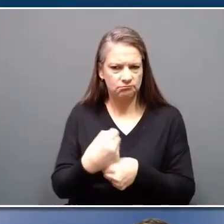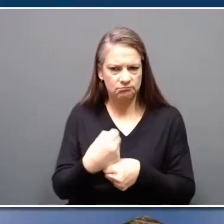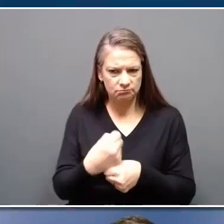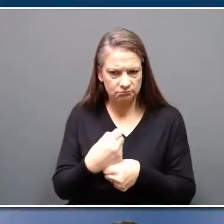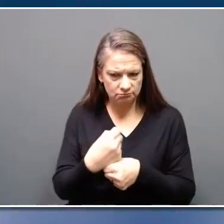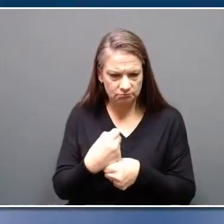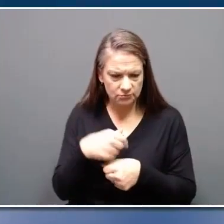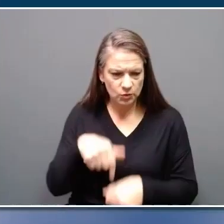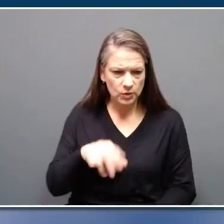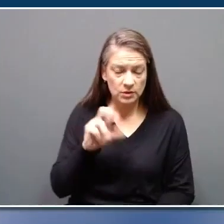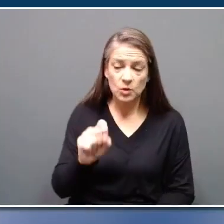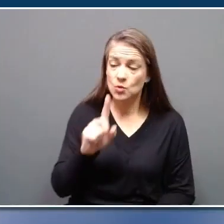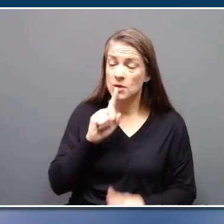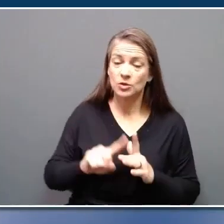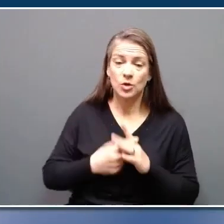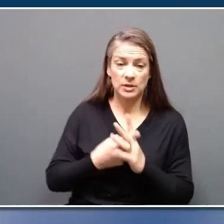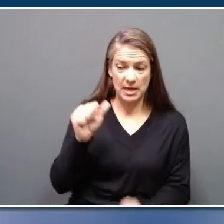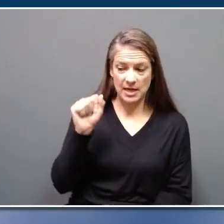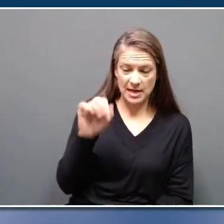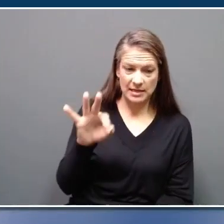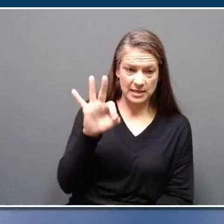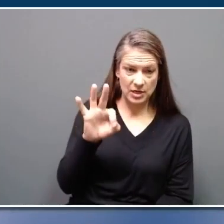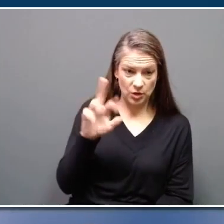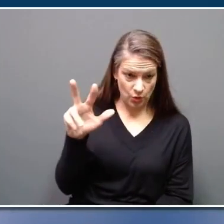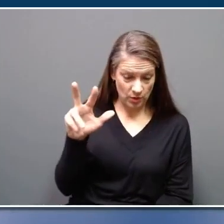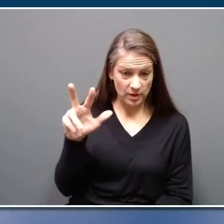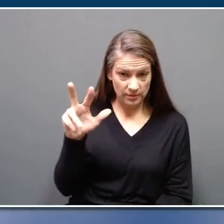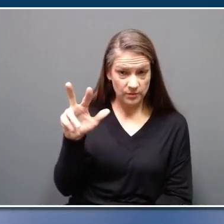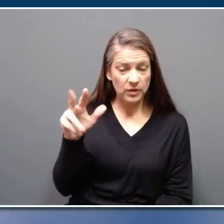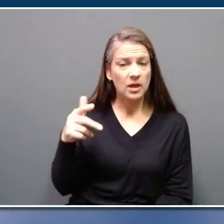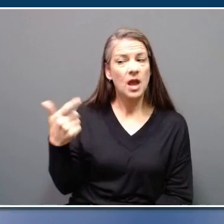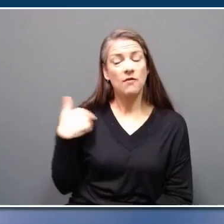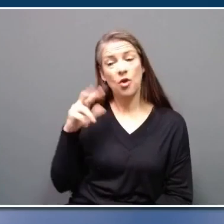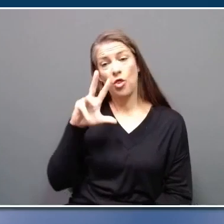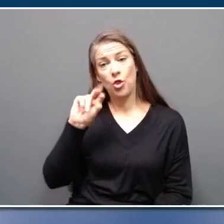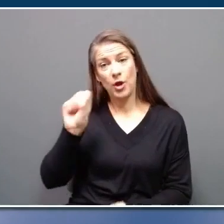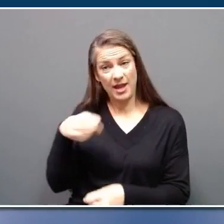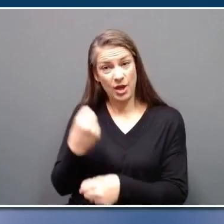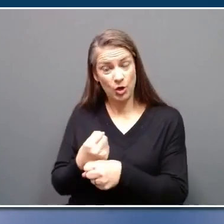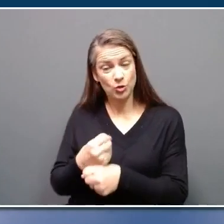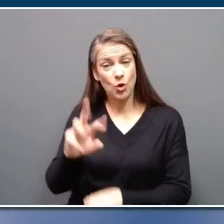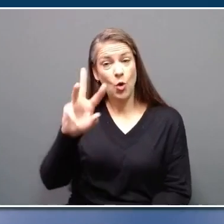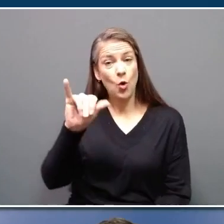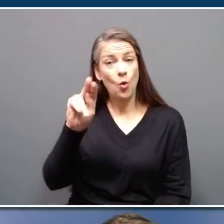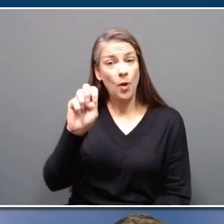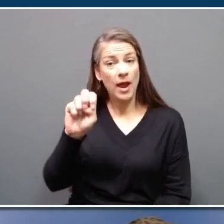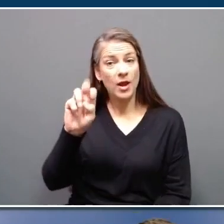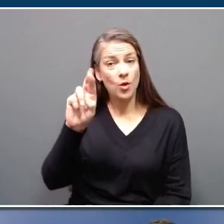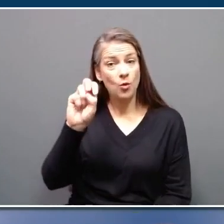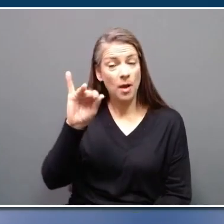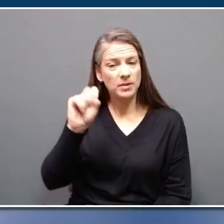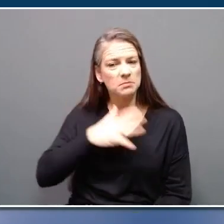in 1993. After a successful 30-year career in furniture manufacturing, my grandfather, Wayne Robbins, accepted a plant manager role